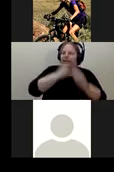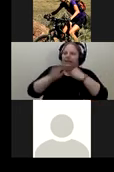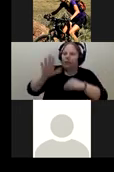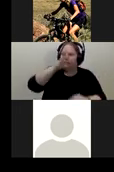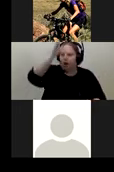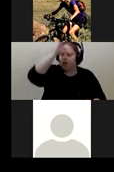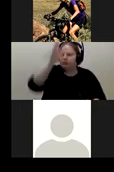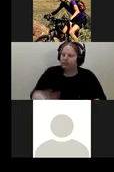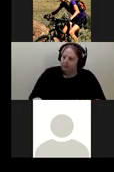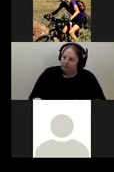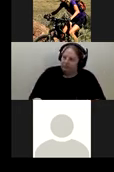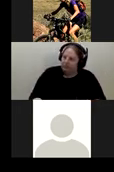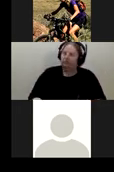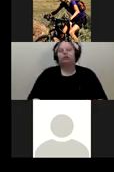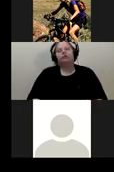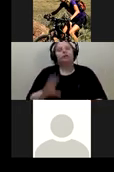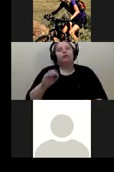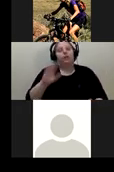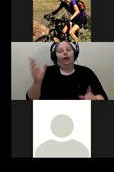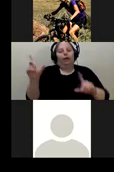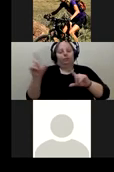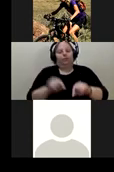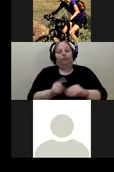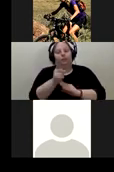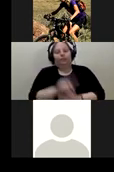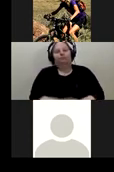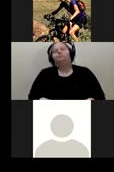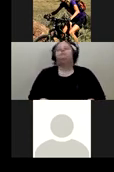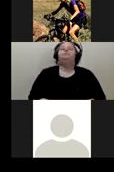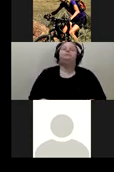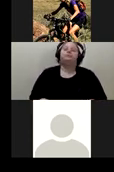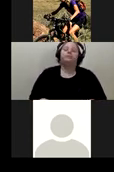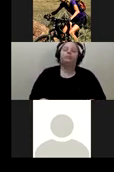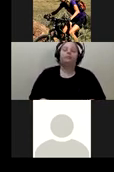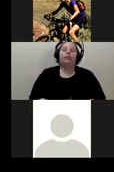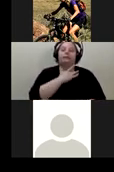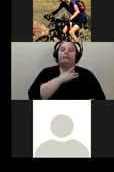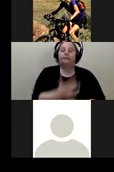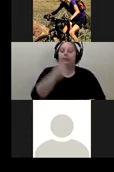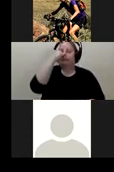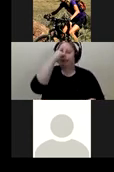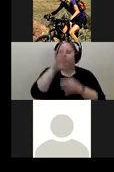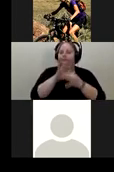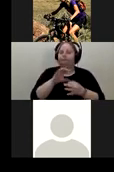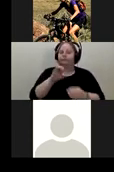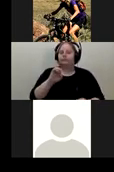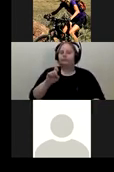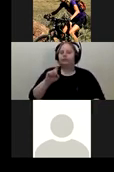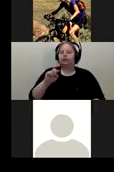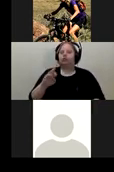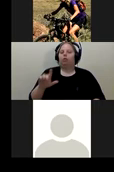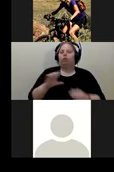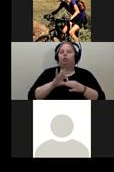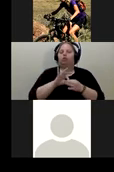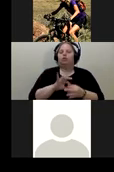So I'm going to close this for a minute. So typically we think of the sexual relationship, right? Although I do think